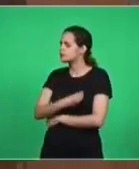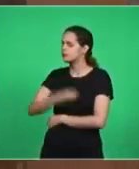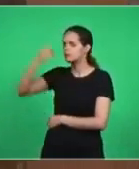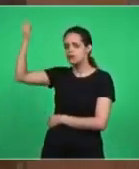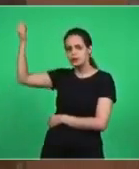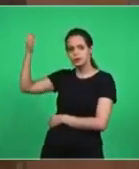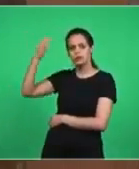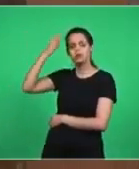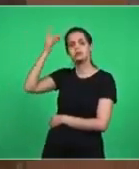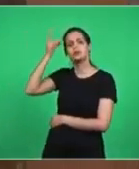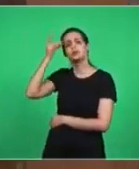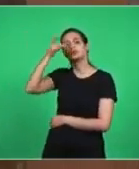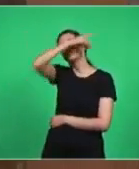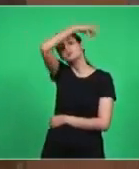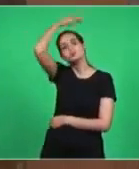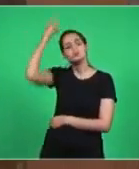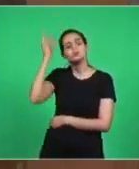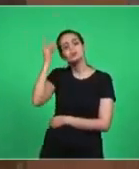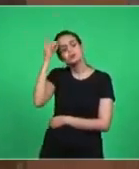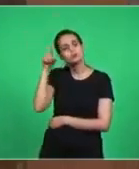to the instruction of the Holy Spirit.